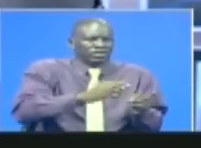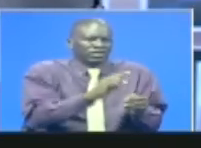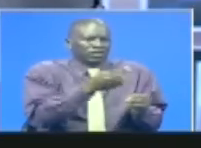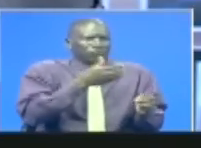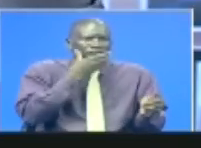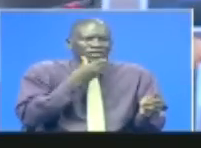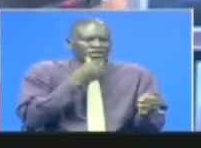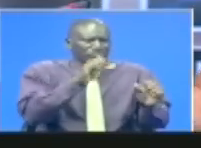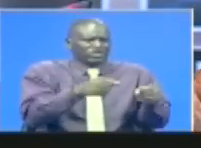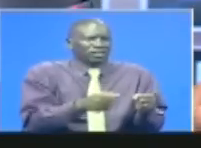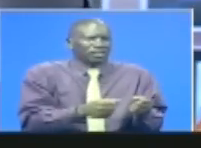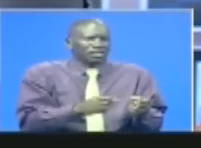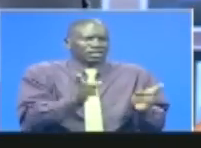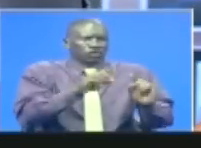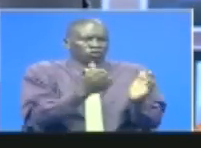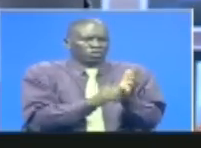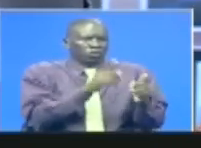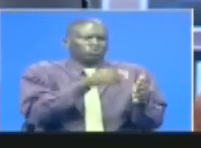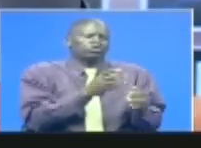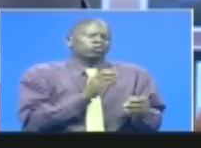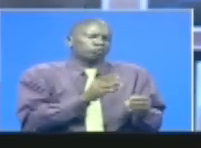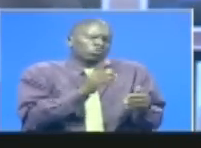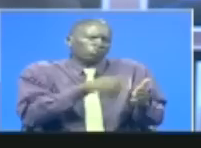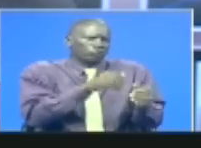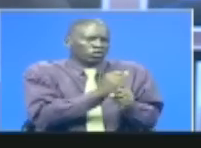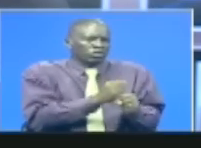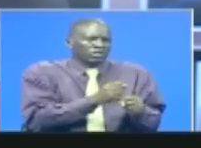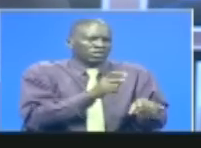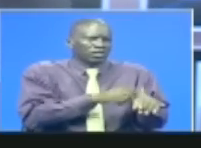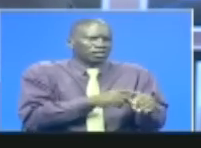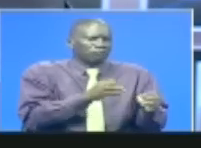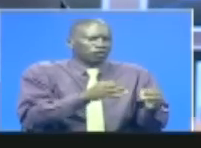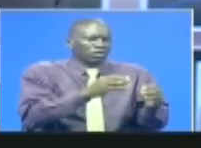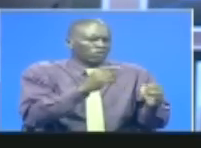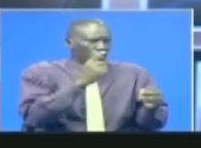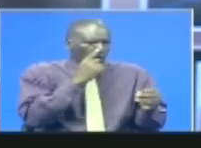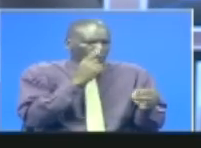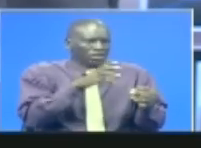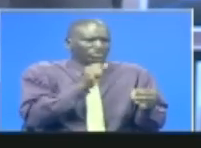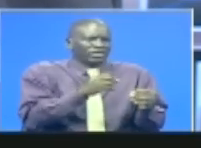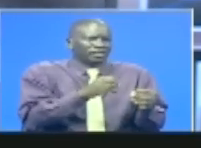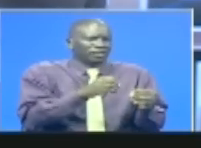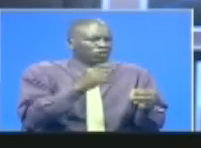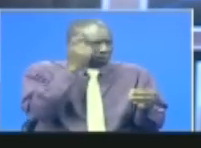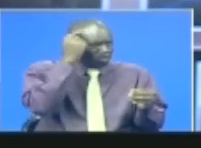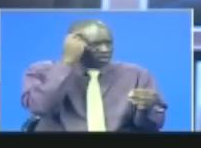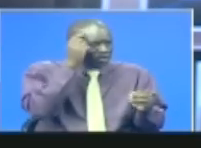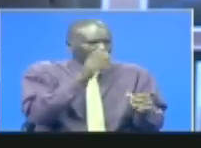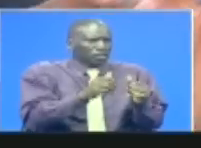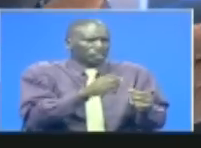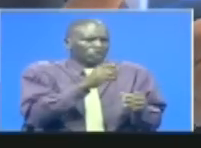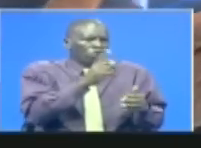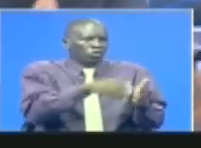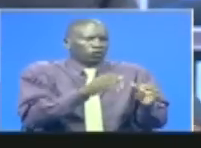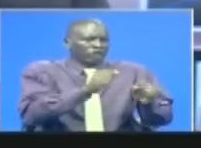right? It doesn't matter what you are when you're behind your closed doors. It is the content of your mind, the stuff that you